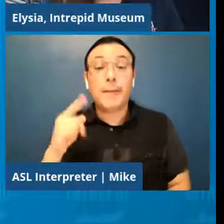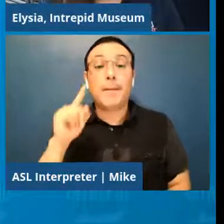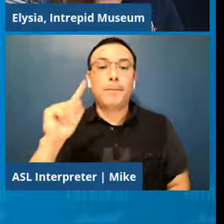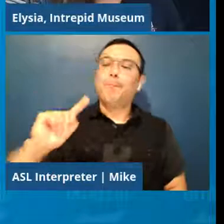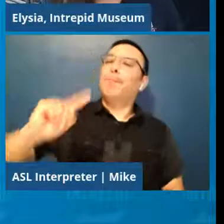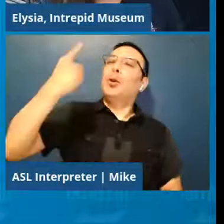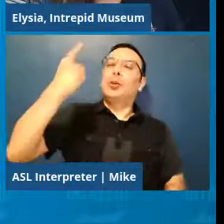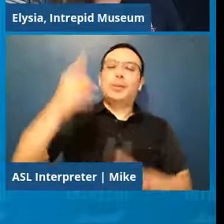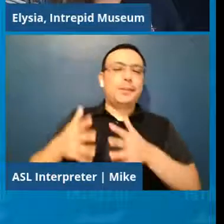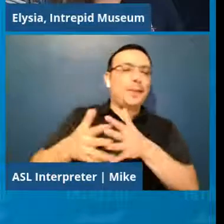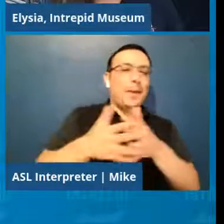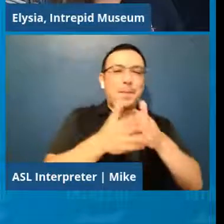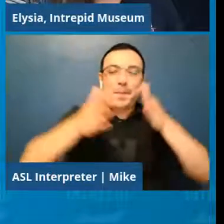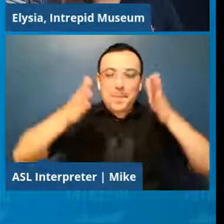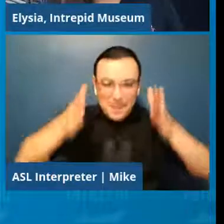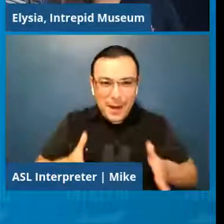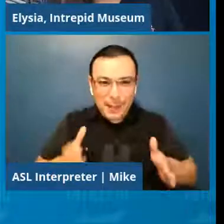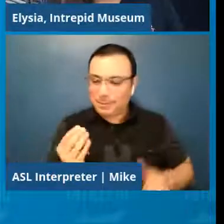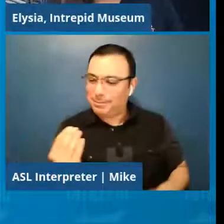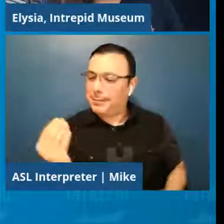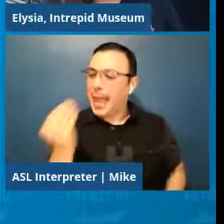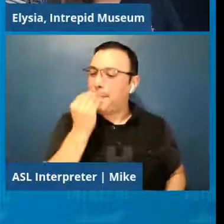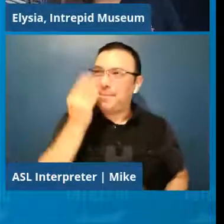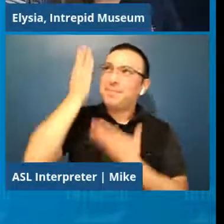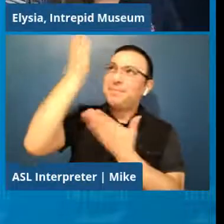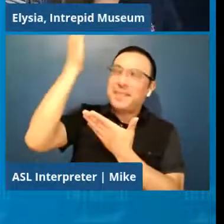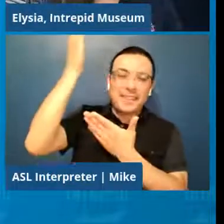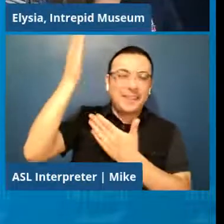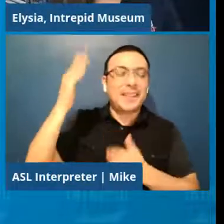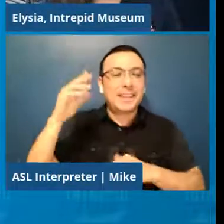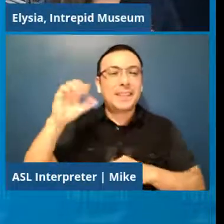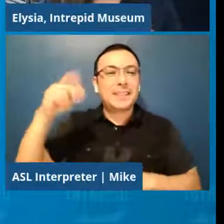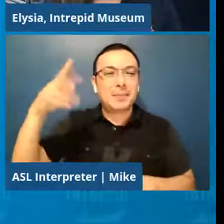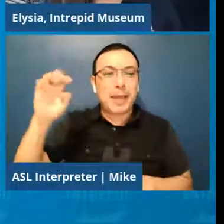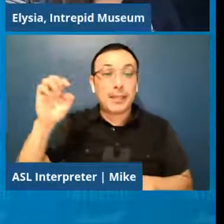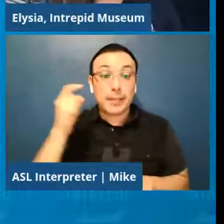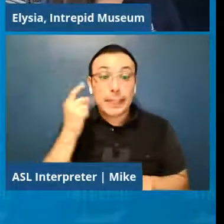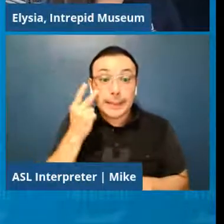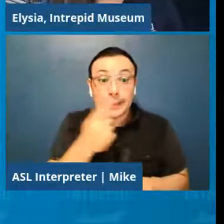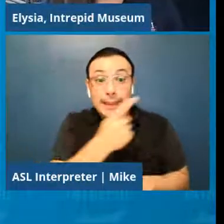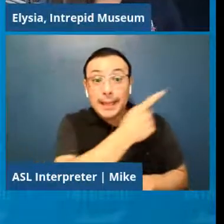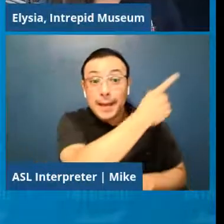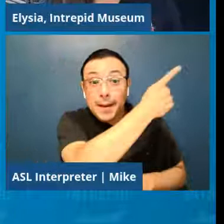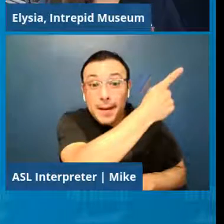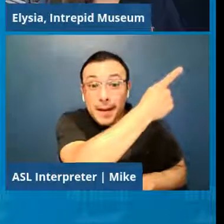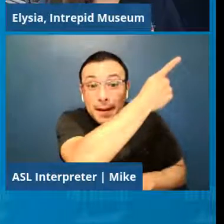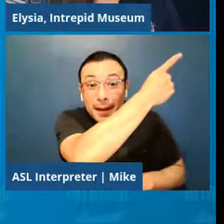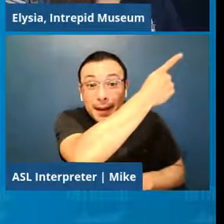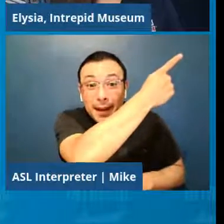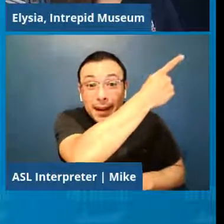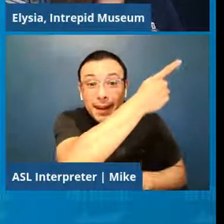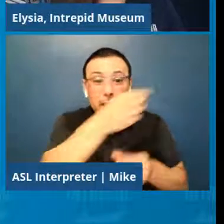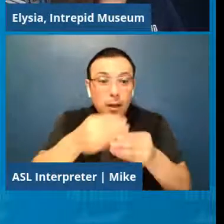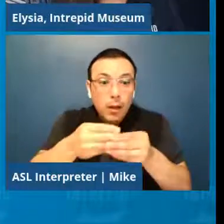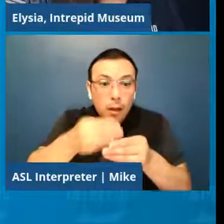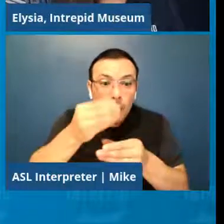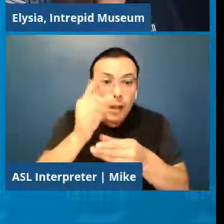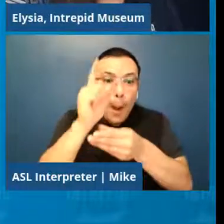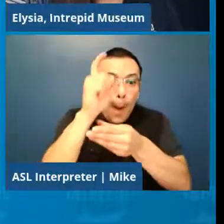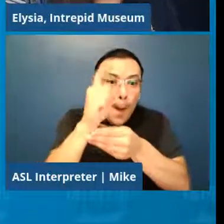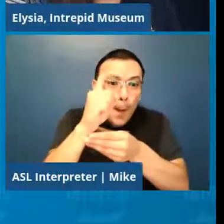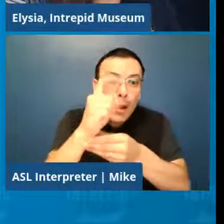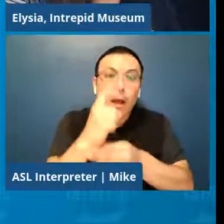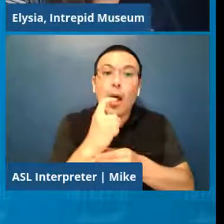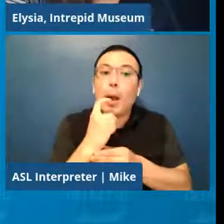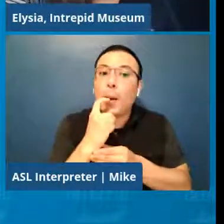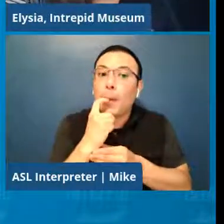of looks like a toothpaste tube, right, with a straw coming out of it, floating next to him on the left. And on that historic mission,